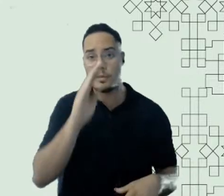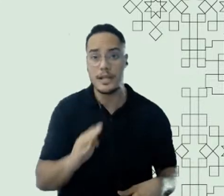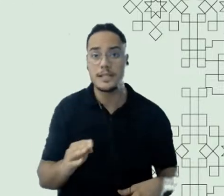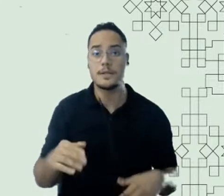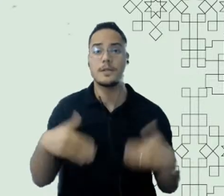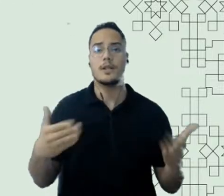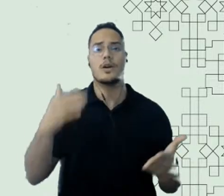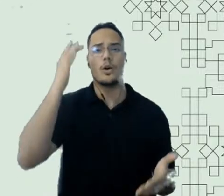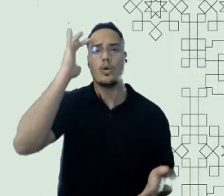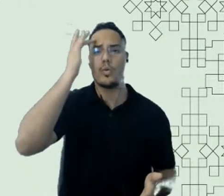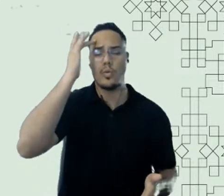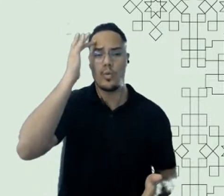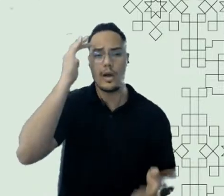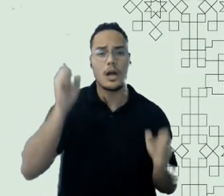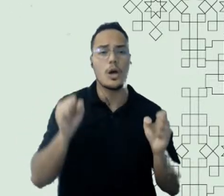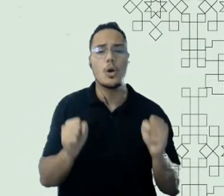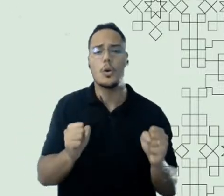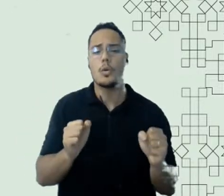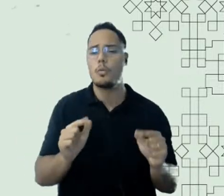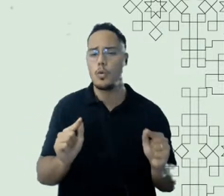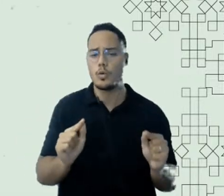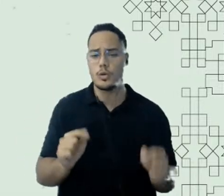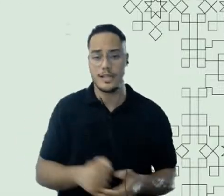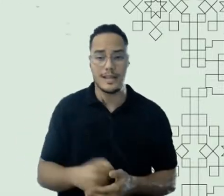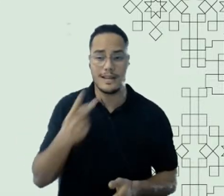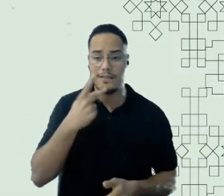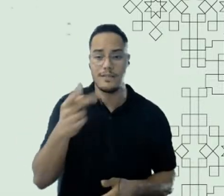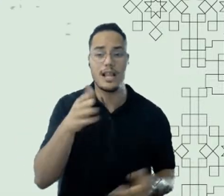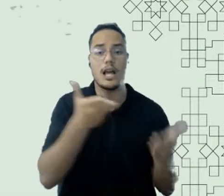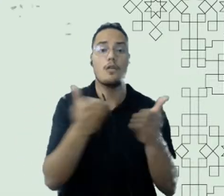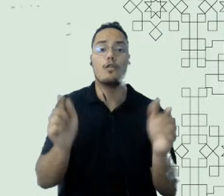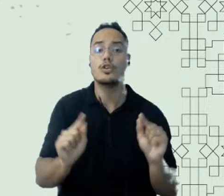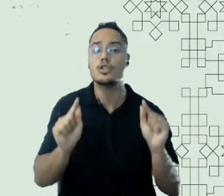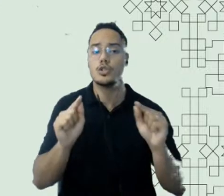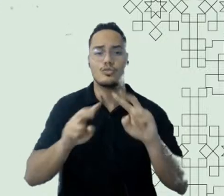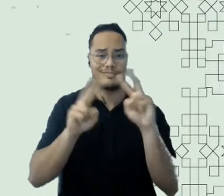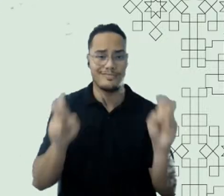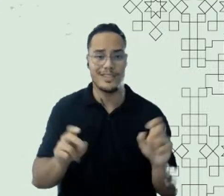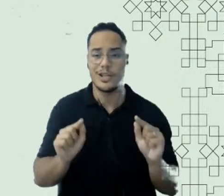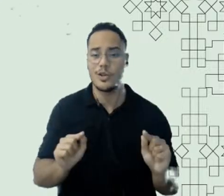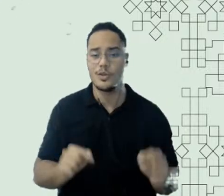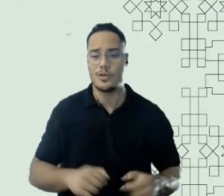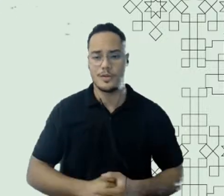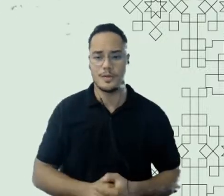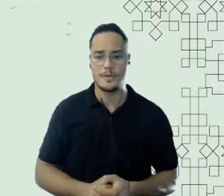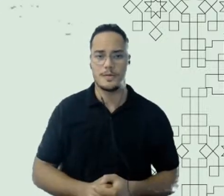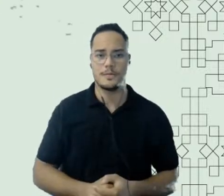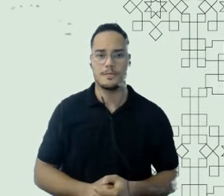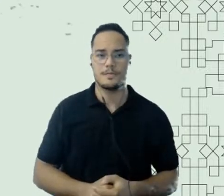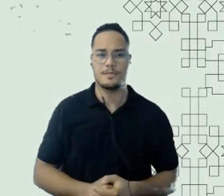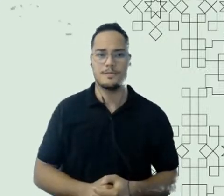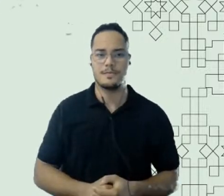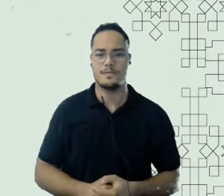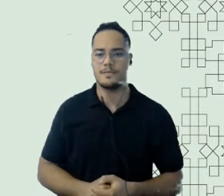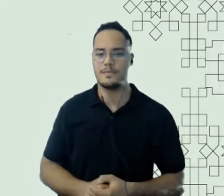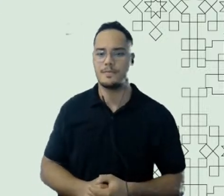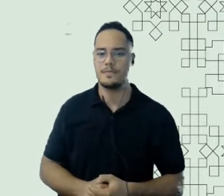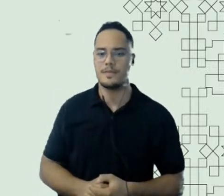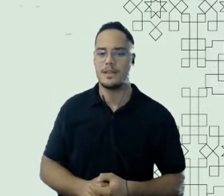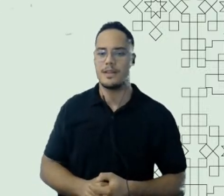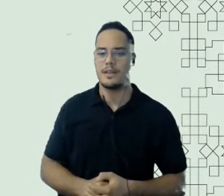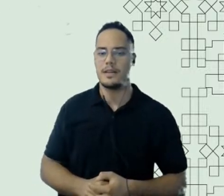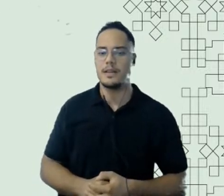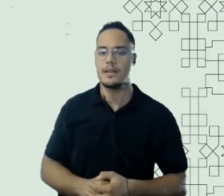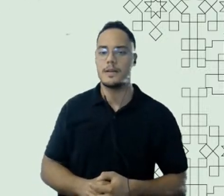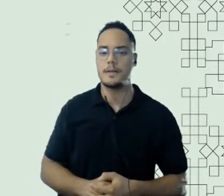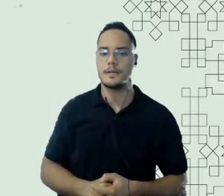also some historical evolution to try to to contextualize the adoption of